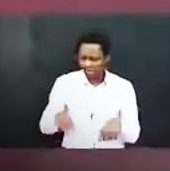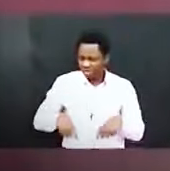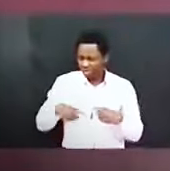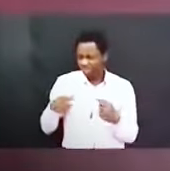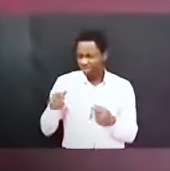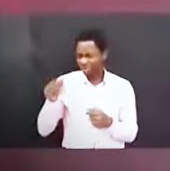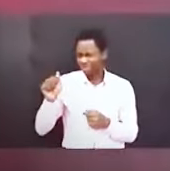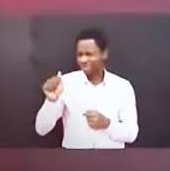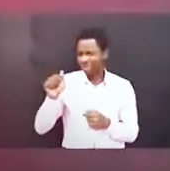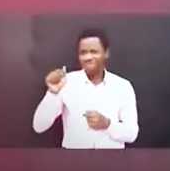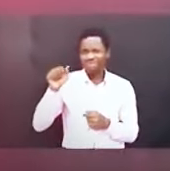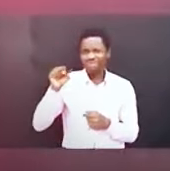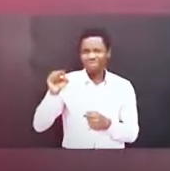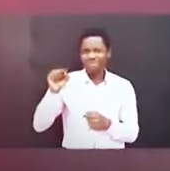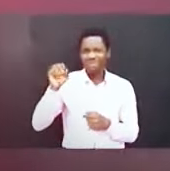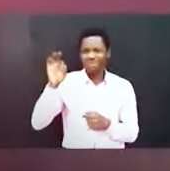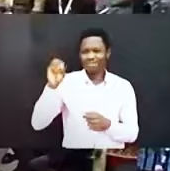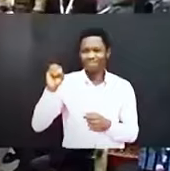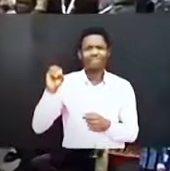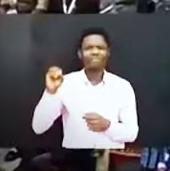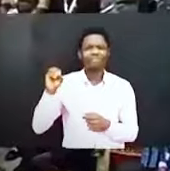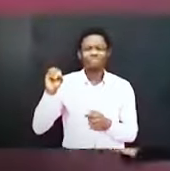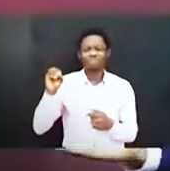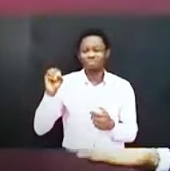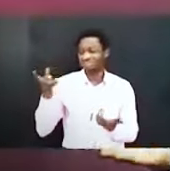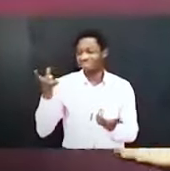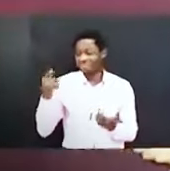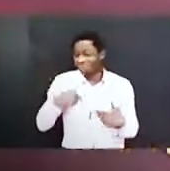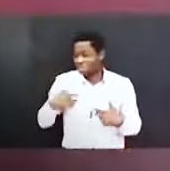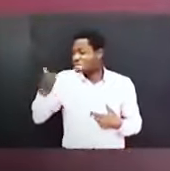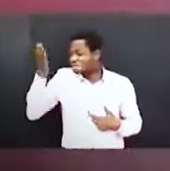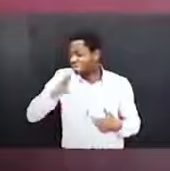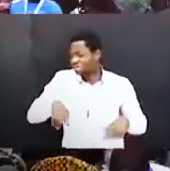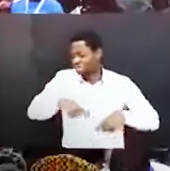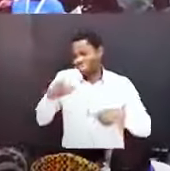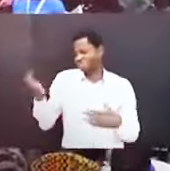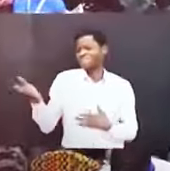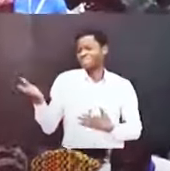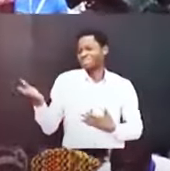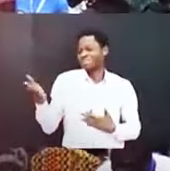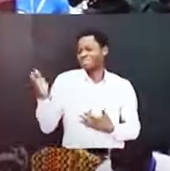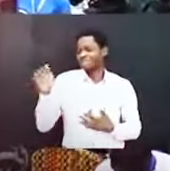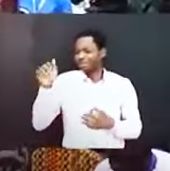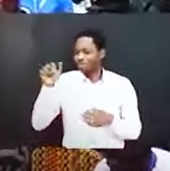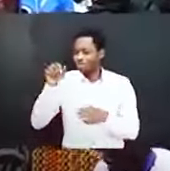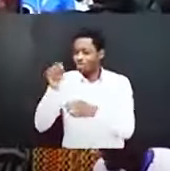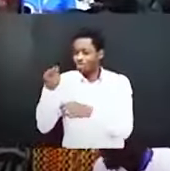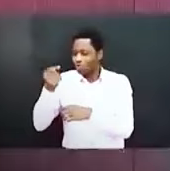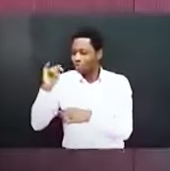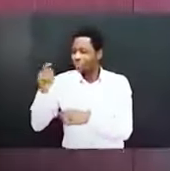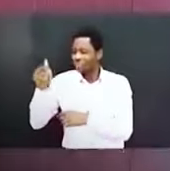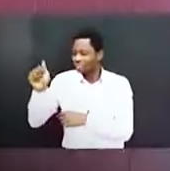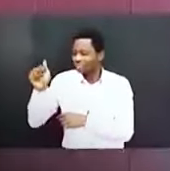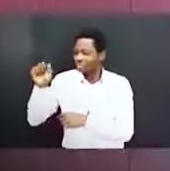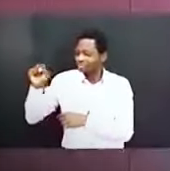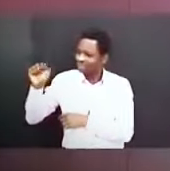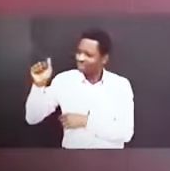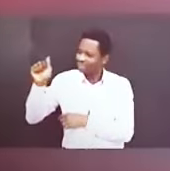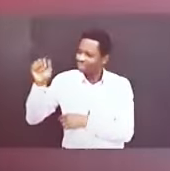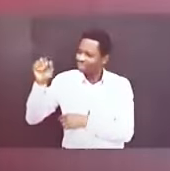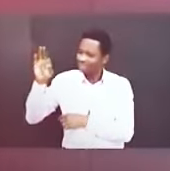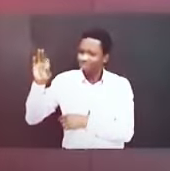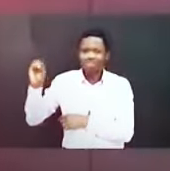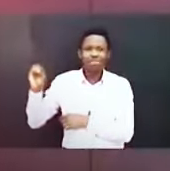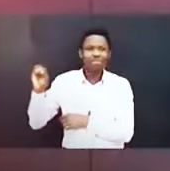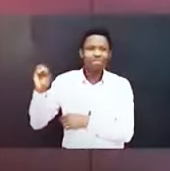said, oh, righty. Because Asafo, maintain a hoda. Yeah. Maintain Asafo that. That when she said that there was this pastor, I said,